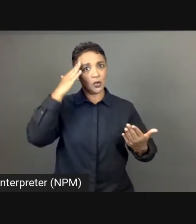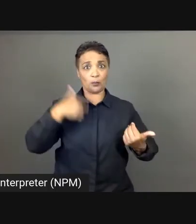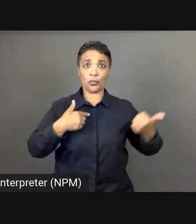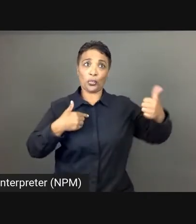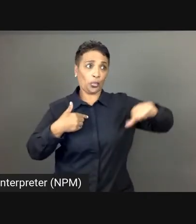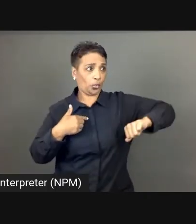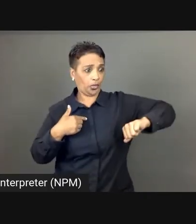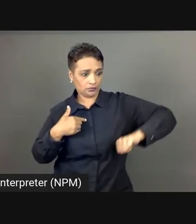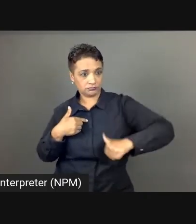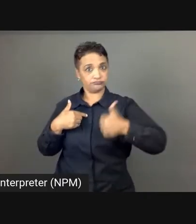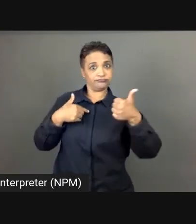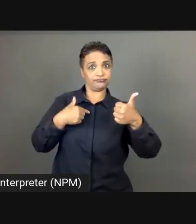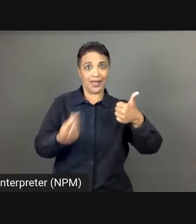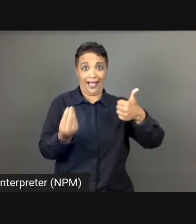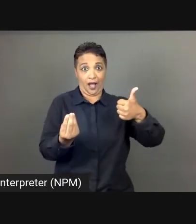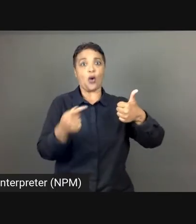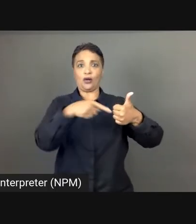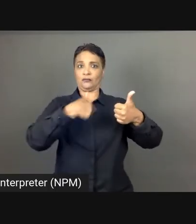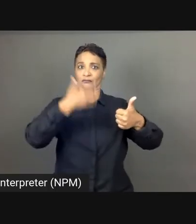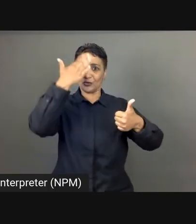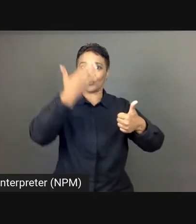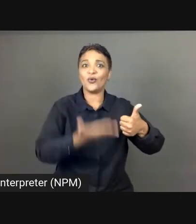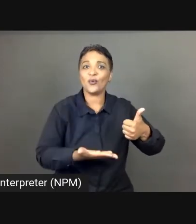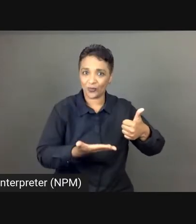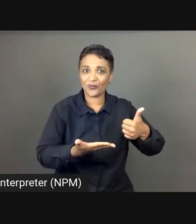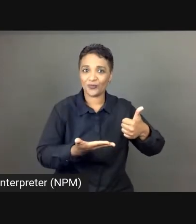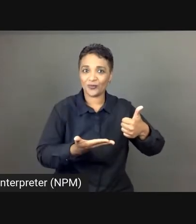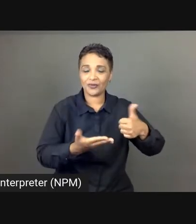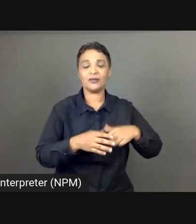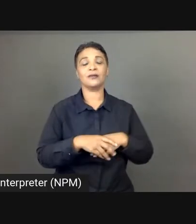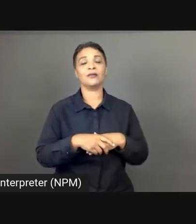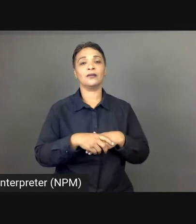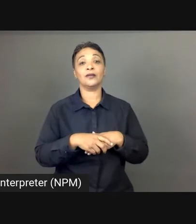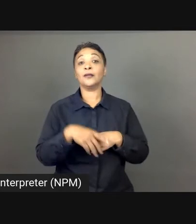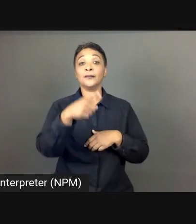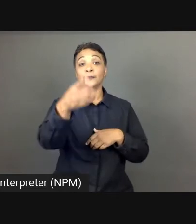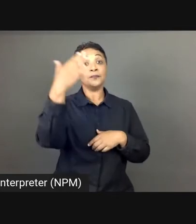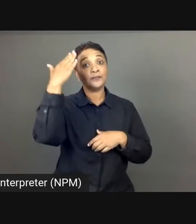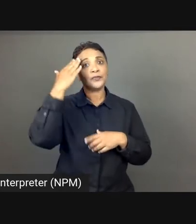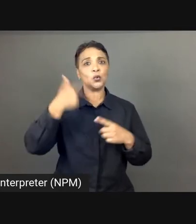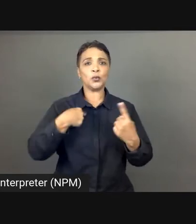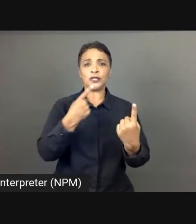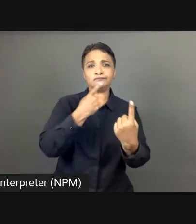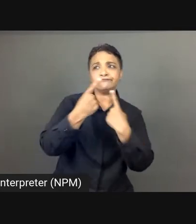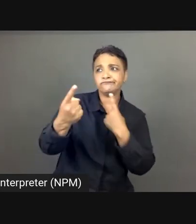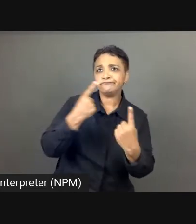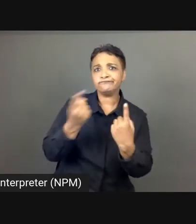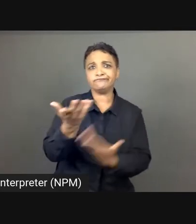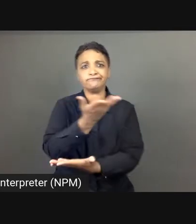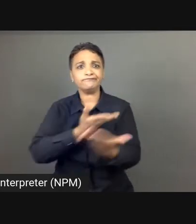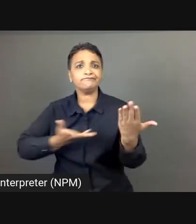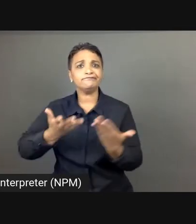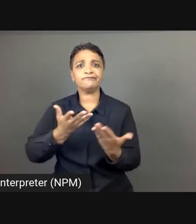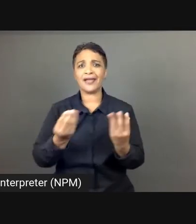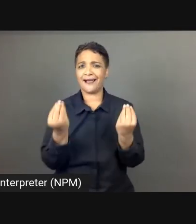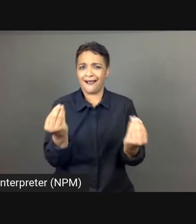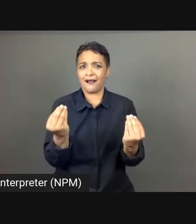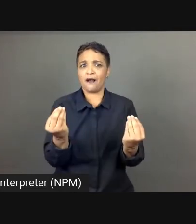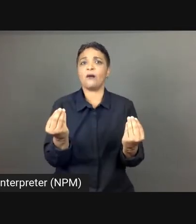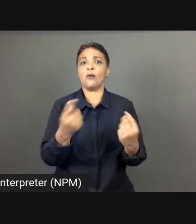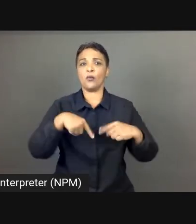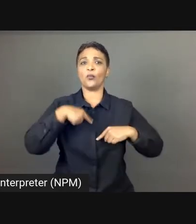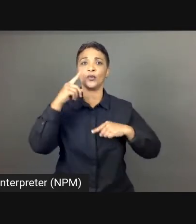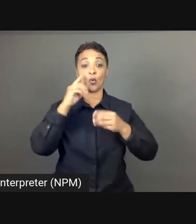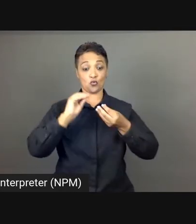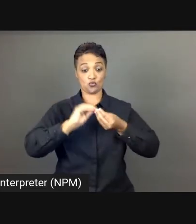them and in their own contexts. And, if we talk about these, we're really looking at making sure that the problems